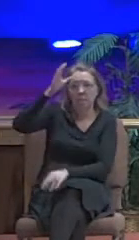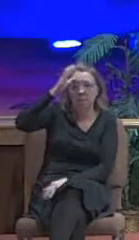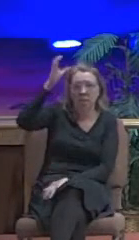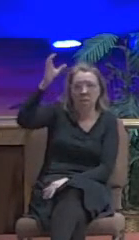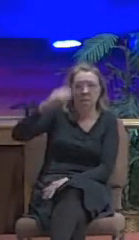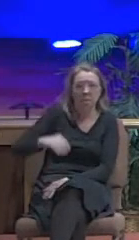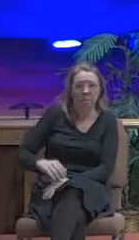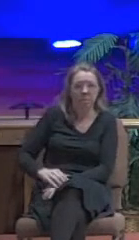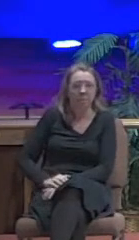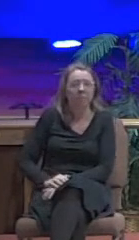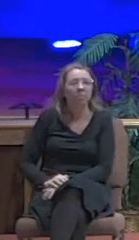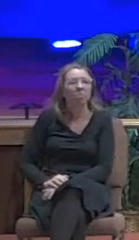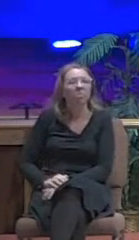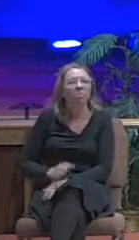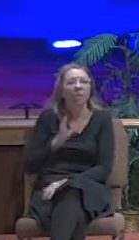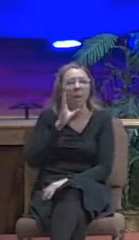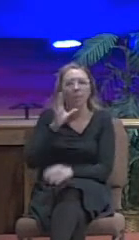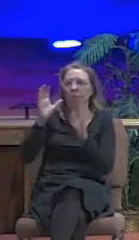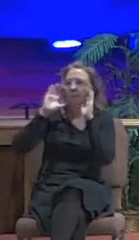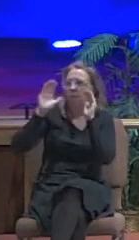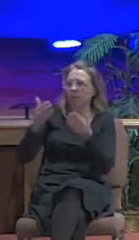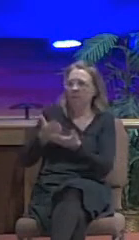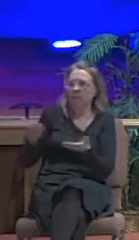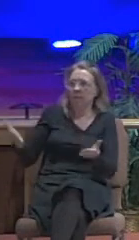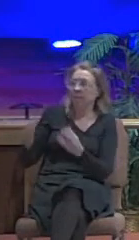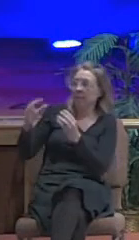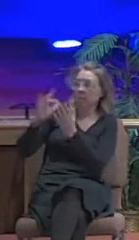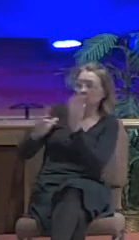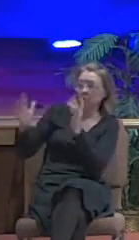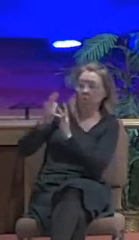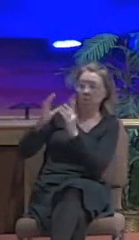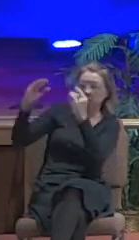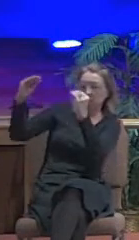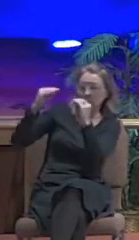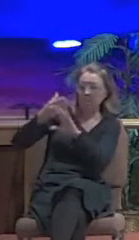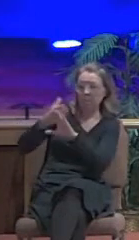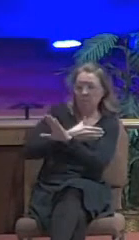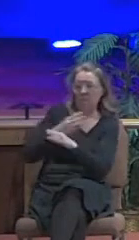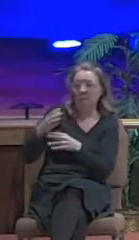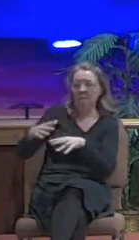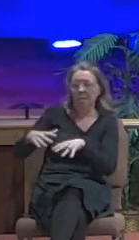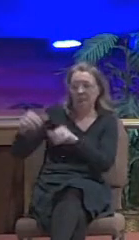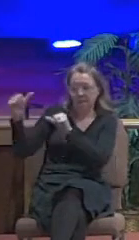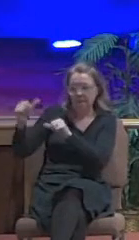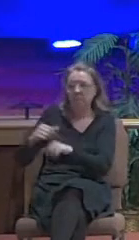Jesus taught us before he left. So the month of November, we're going to look at that.